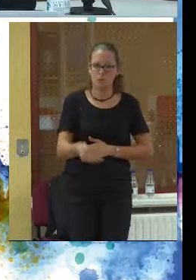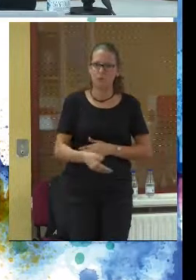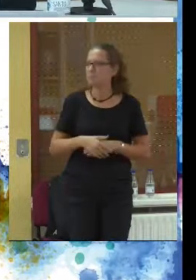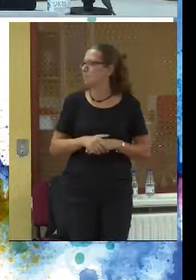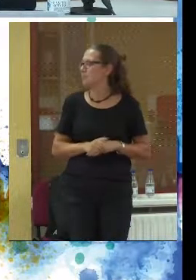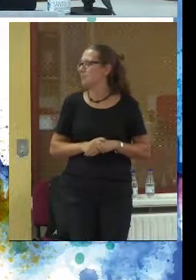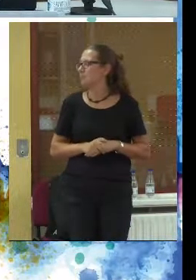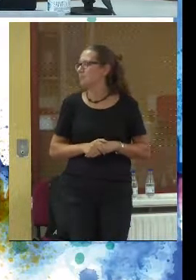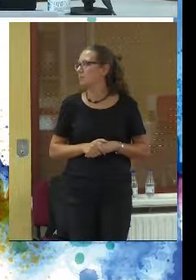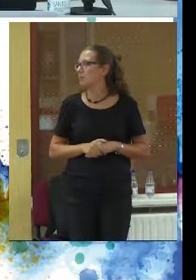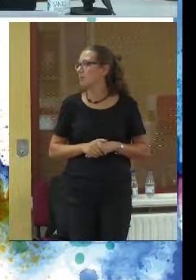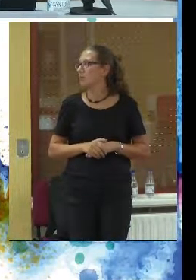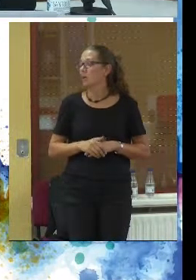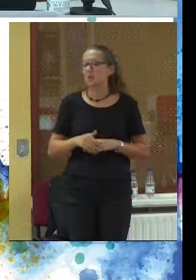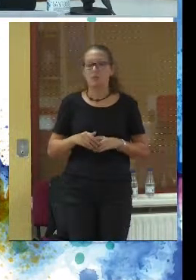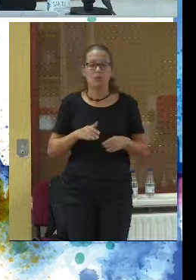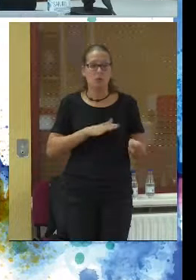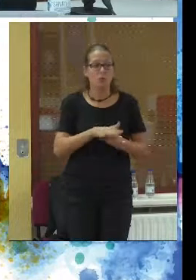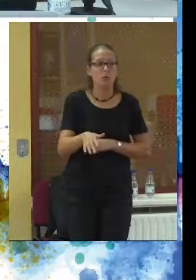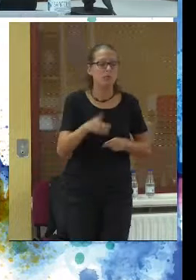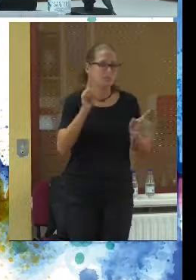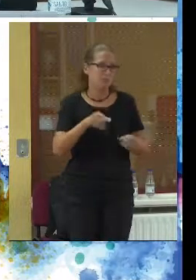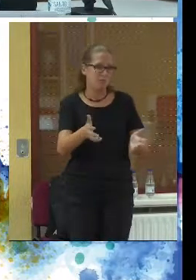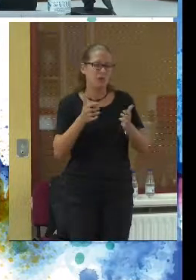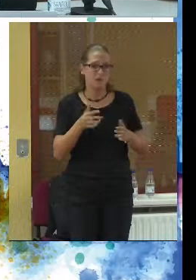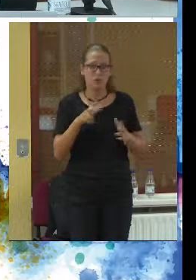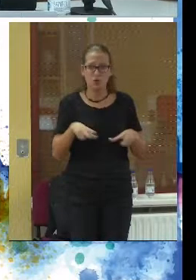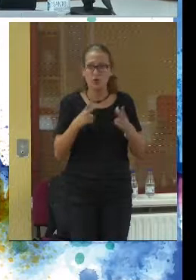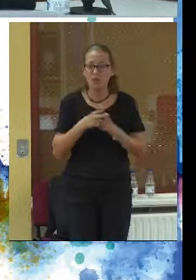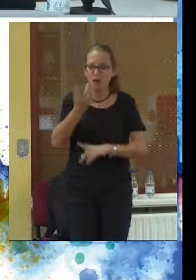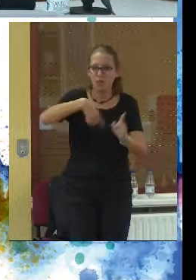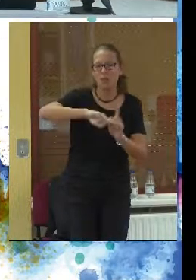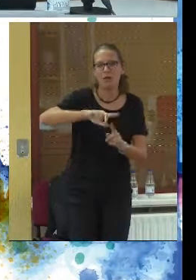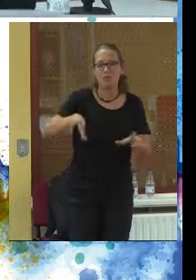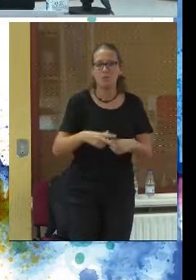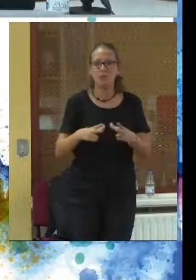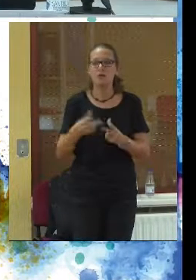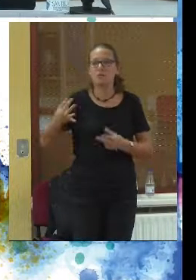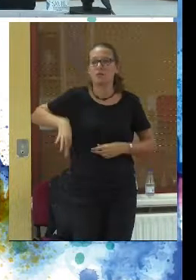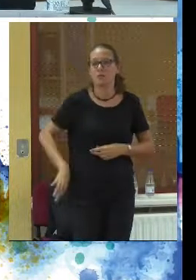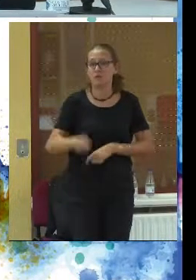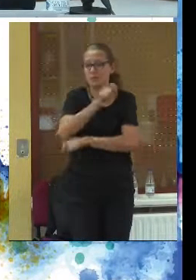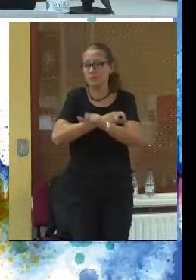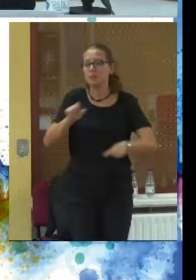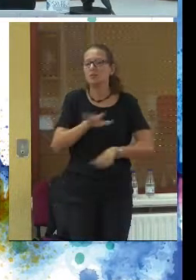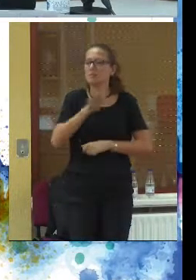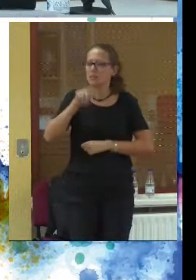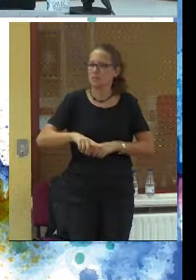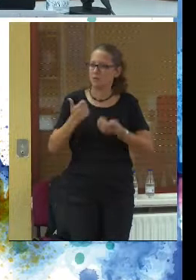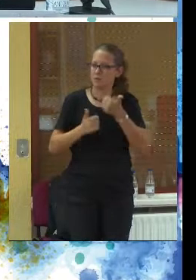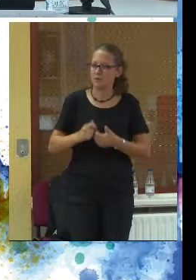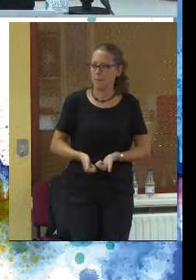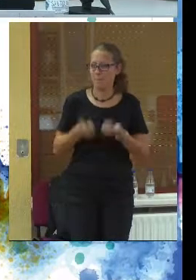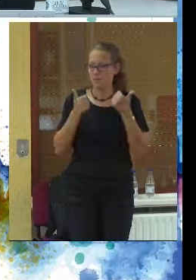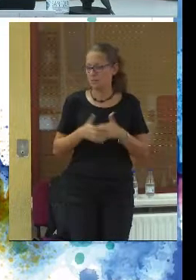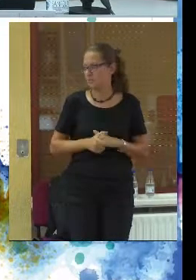have created 30 new job posts. The impact is the social benefit, the return to the society, the professionalization of